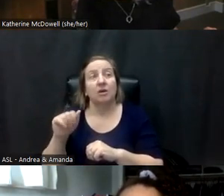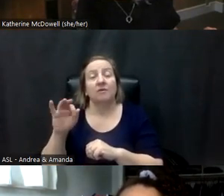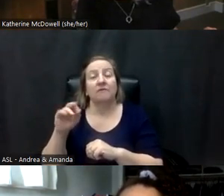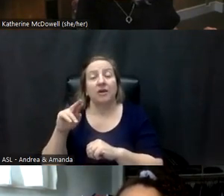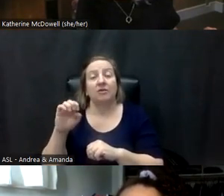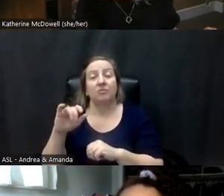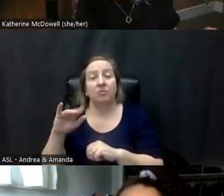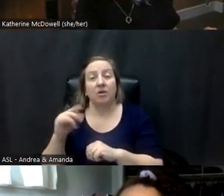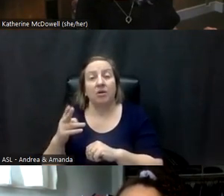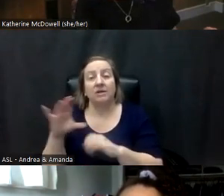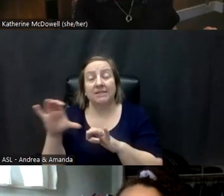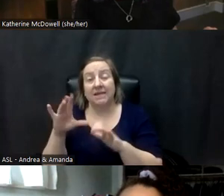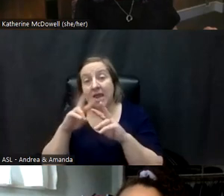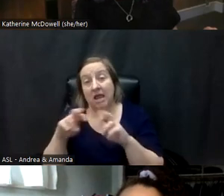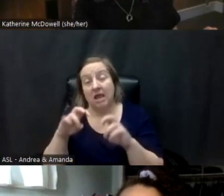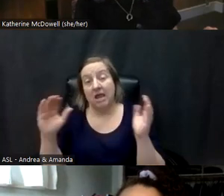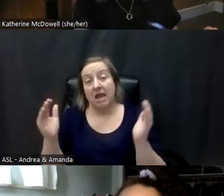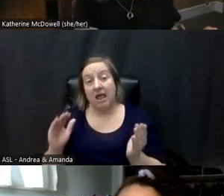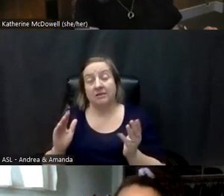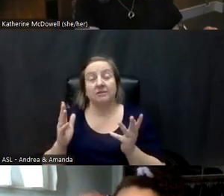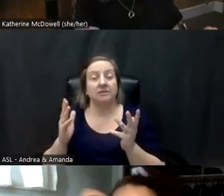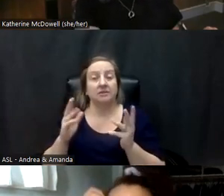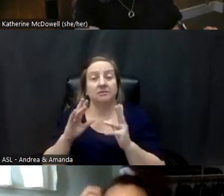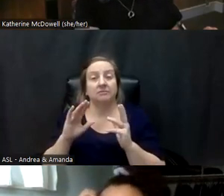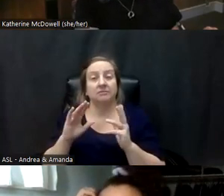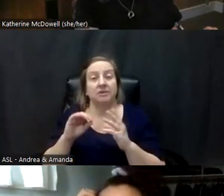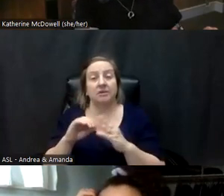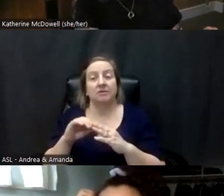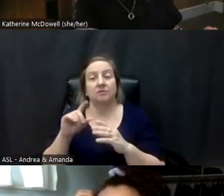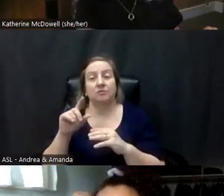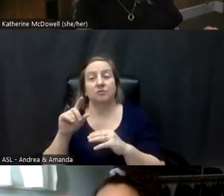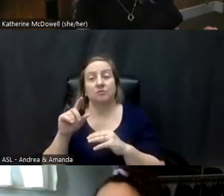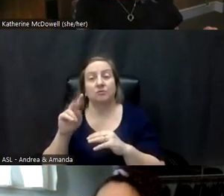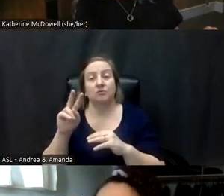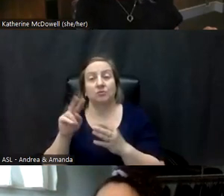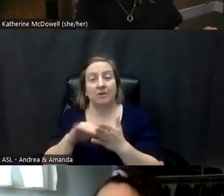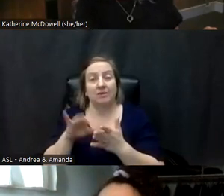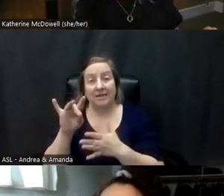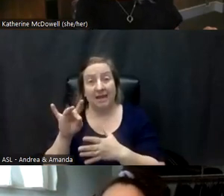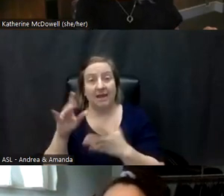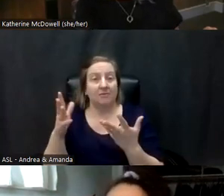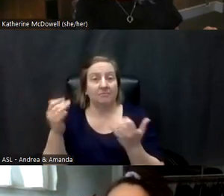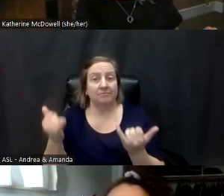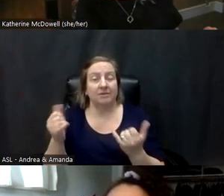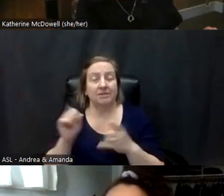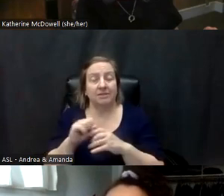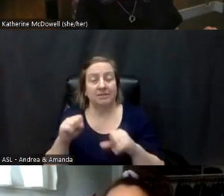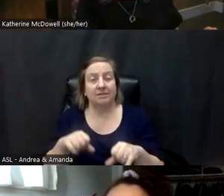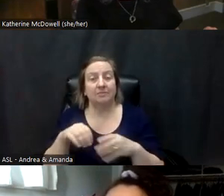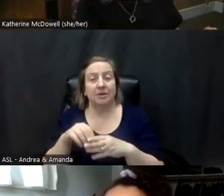of the system that's currently here in Portland, but it was done in 2008, but a lot of it still applies, frankly.